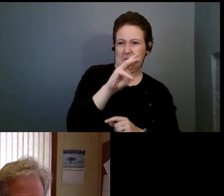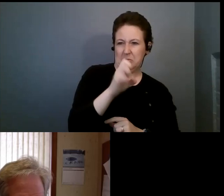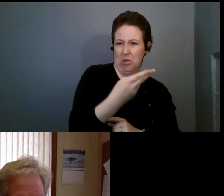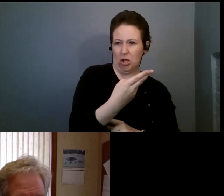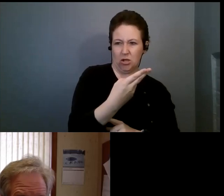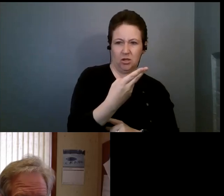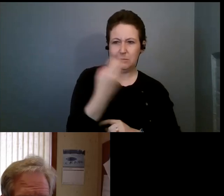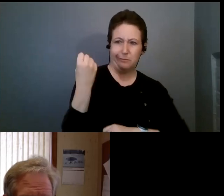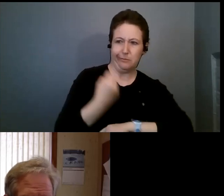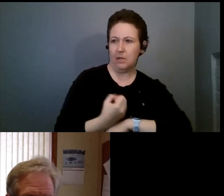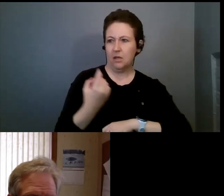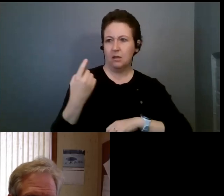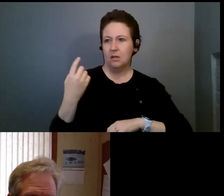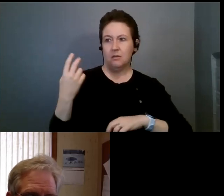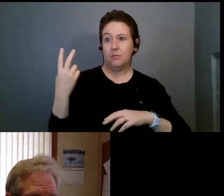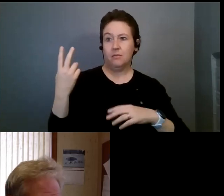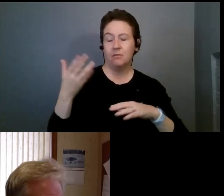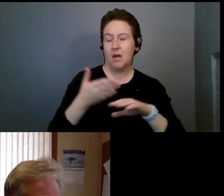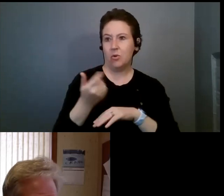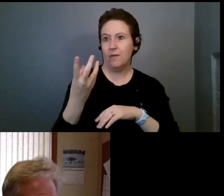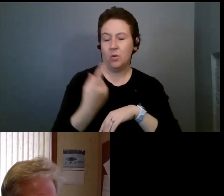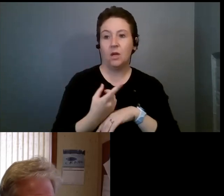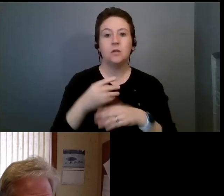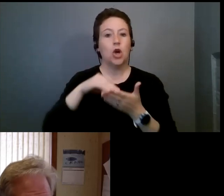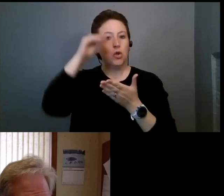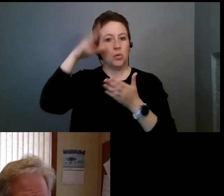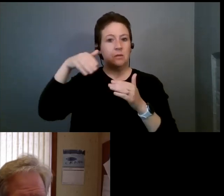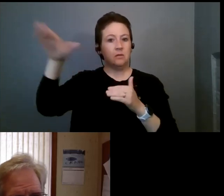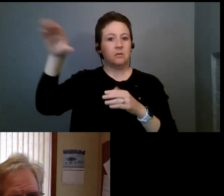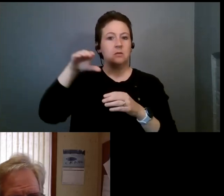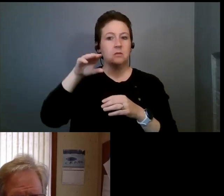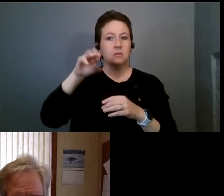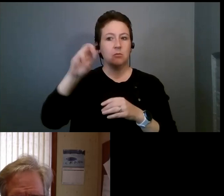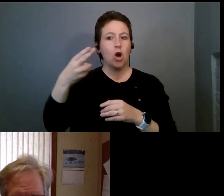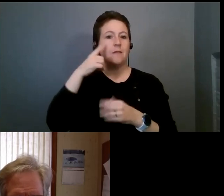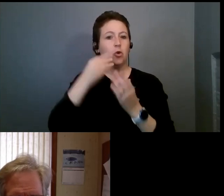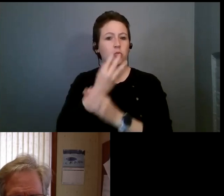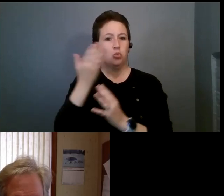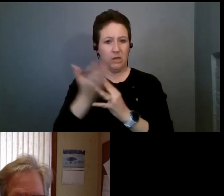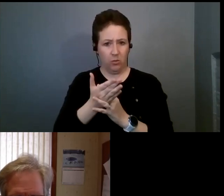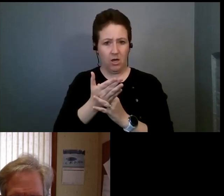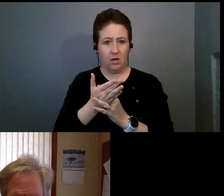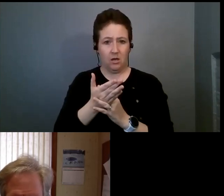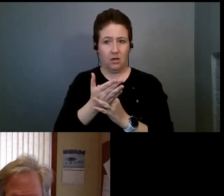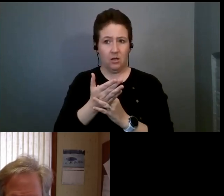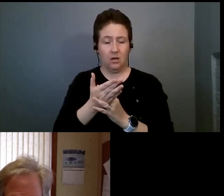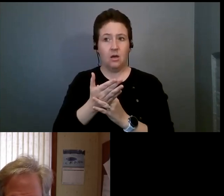within a matter of days. Our students were away in March on spring break, and on